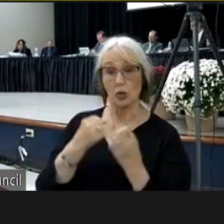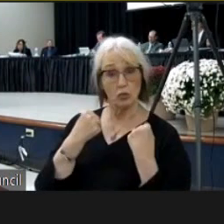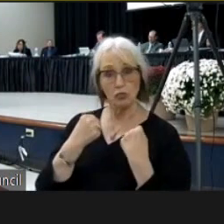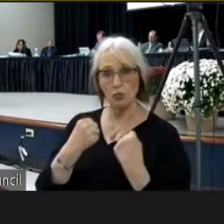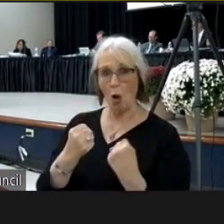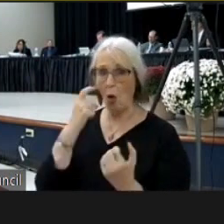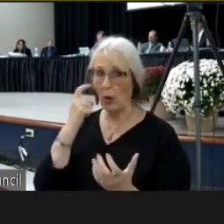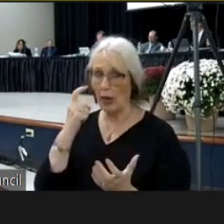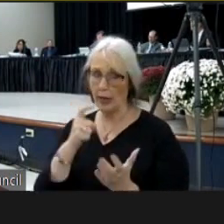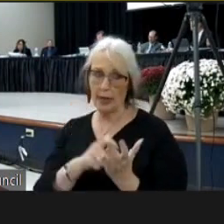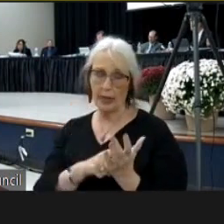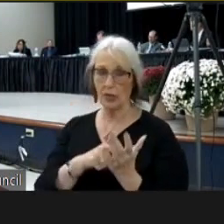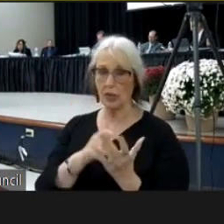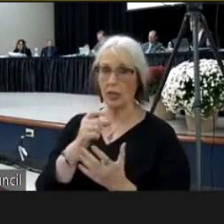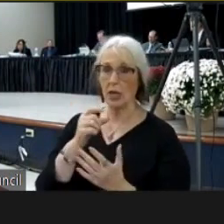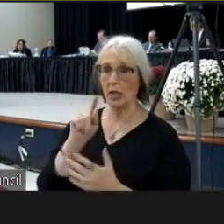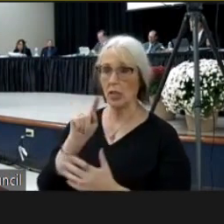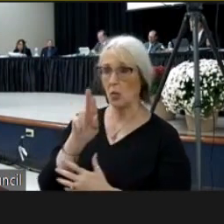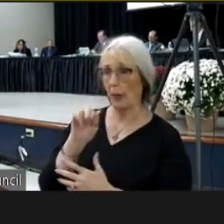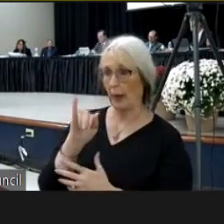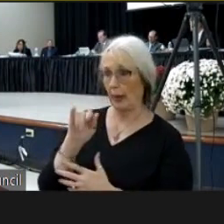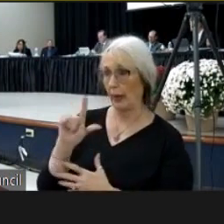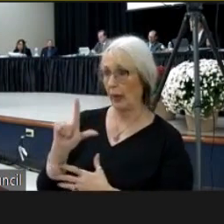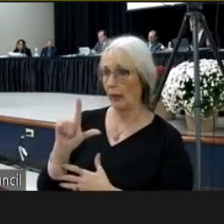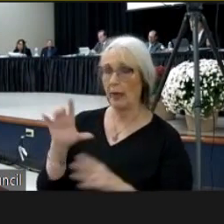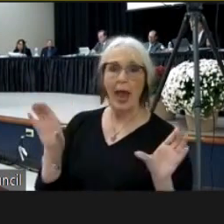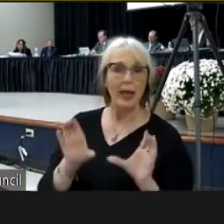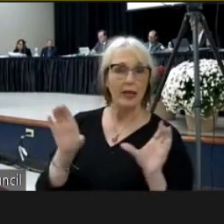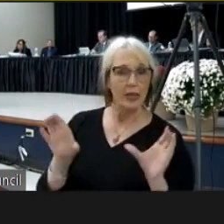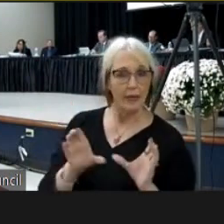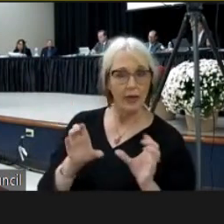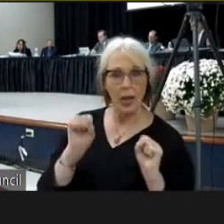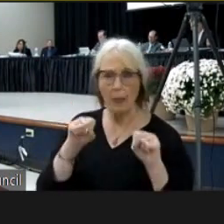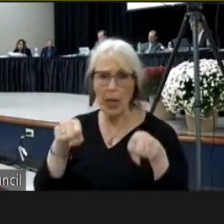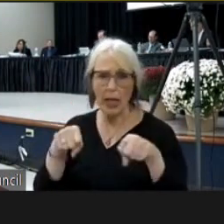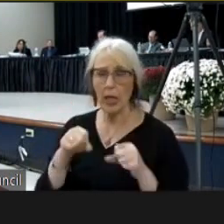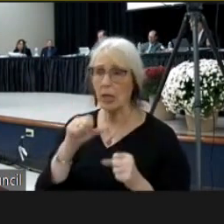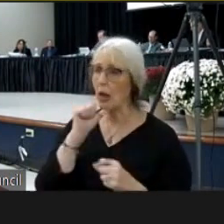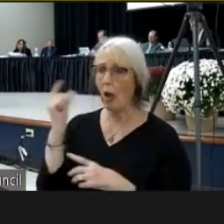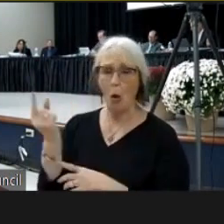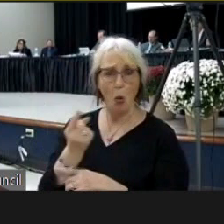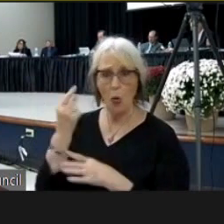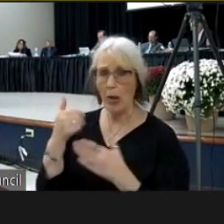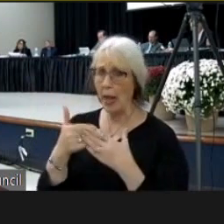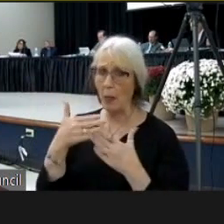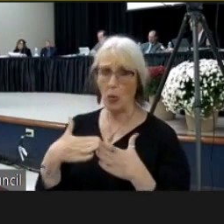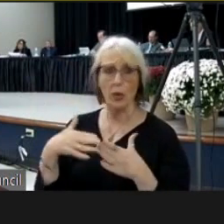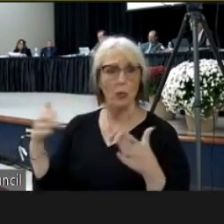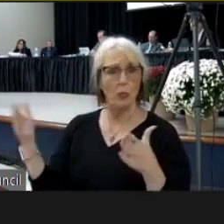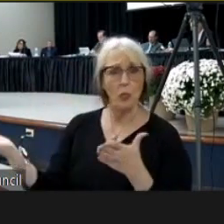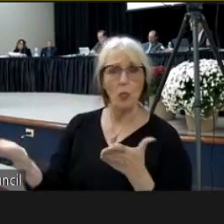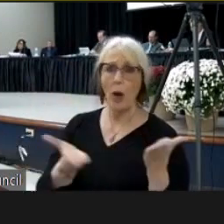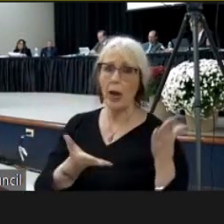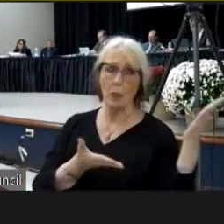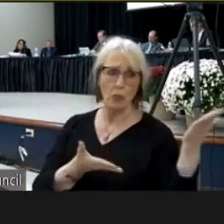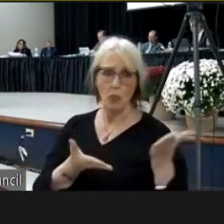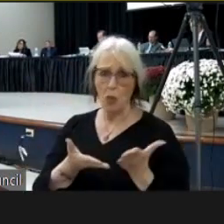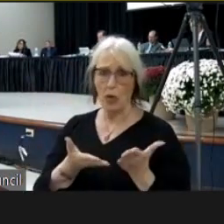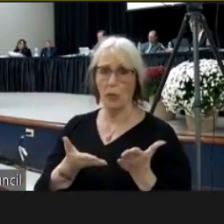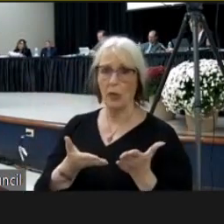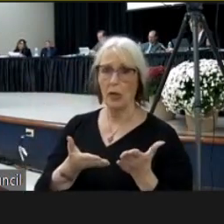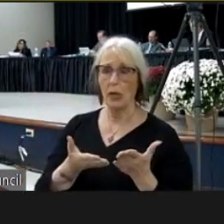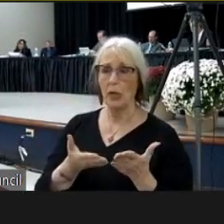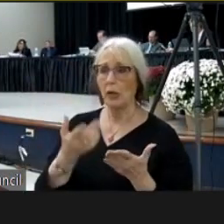recognition of the trail connectivity potential, not only bring neighborhoods into these existing parklands and trail